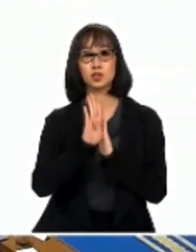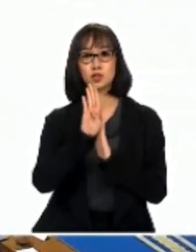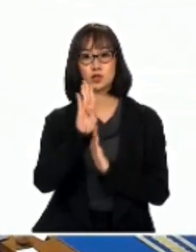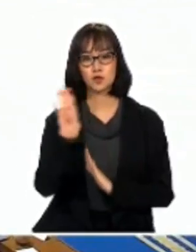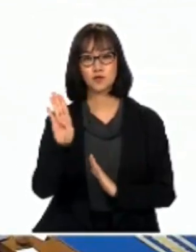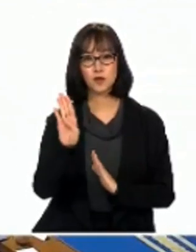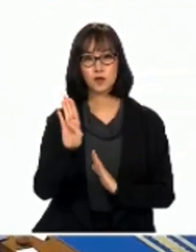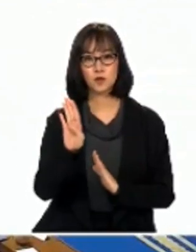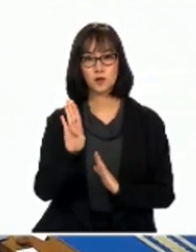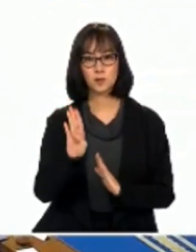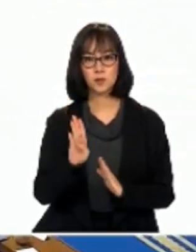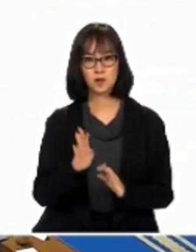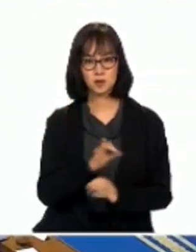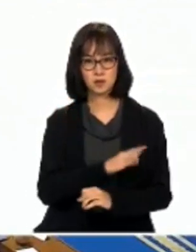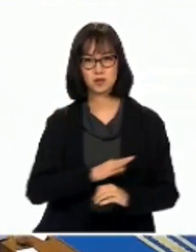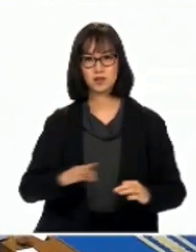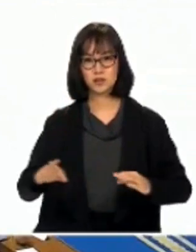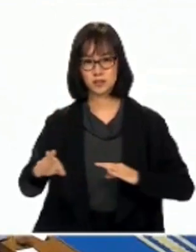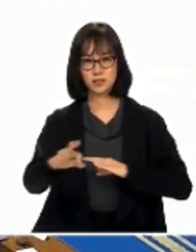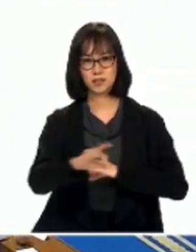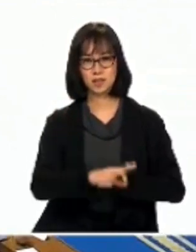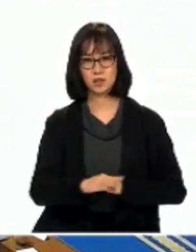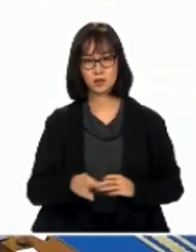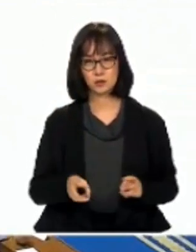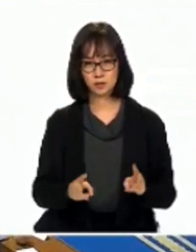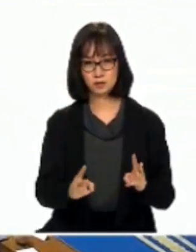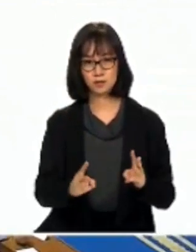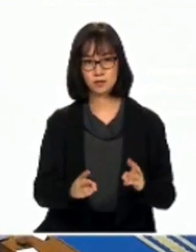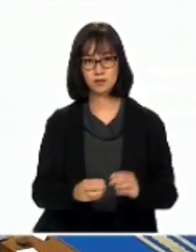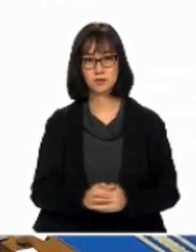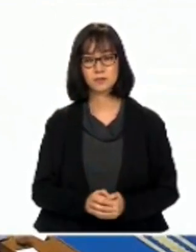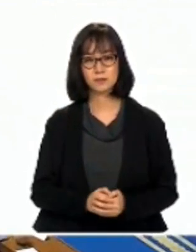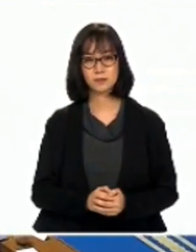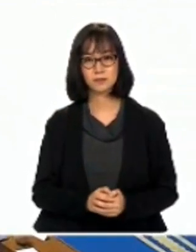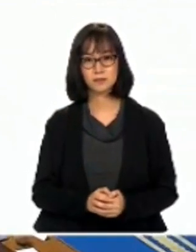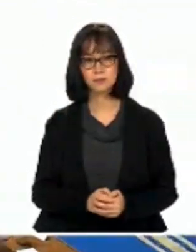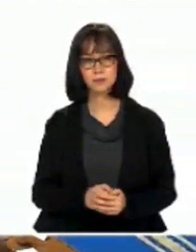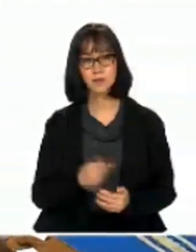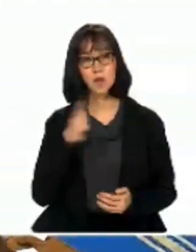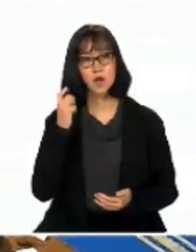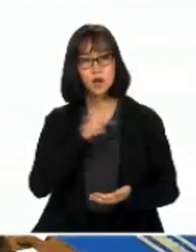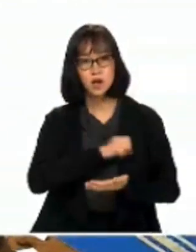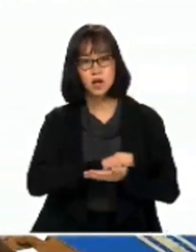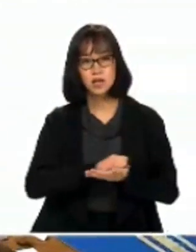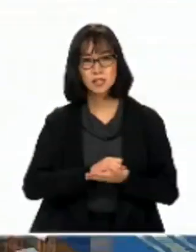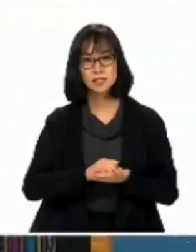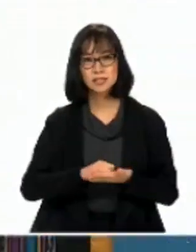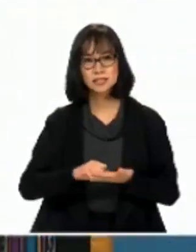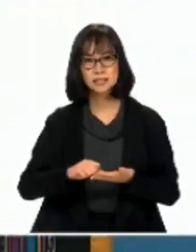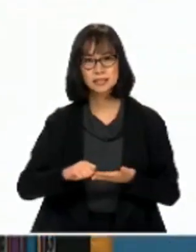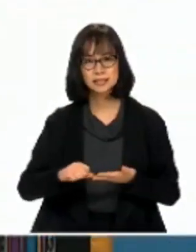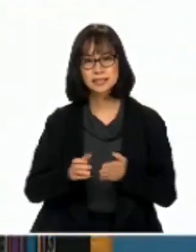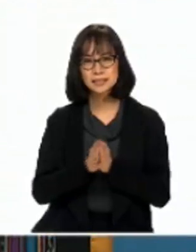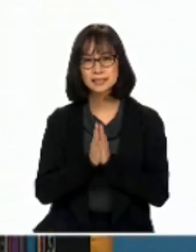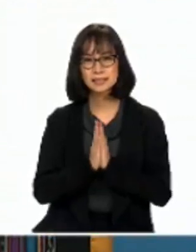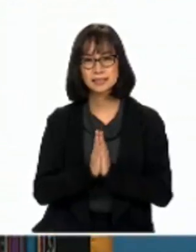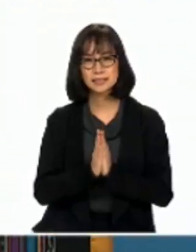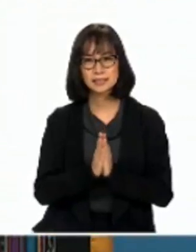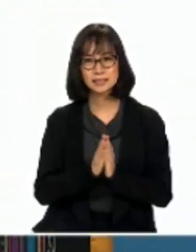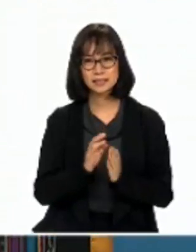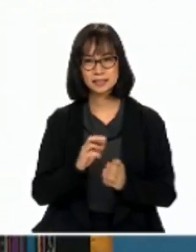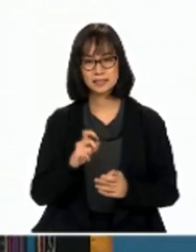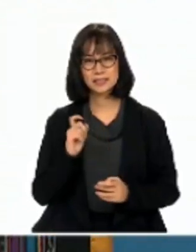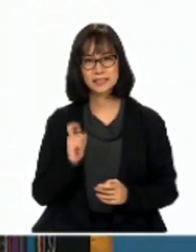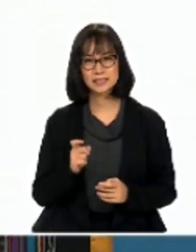ones. In this regard, I trust the Secretary Cousis shall fast-track also the development